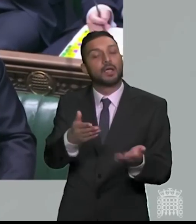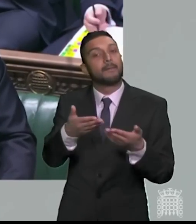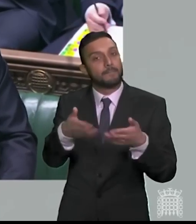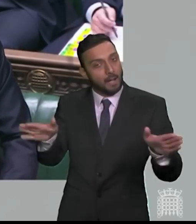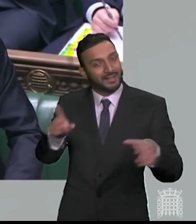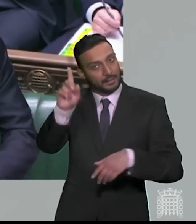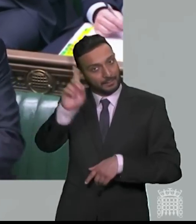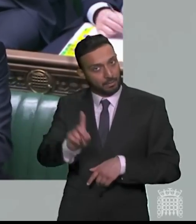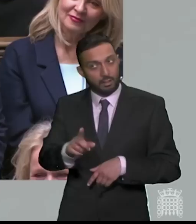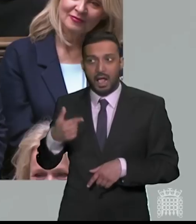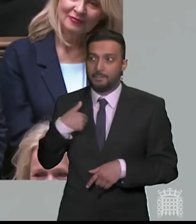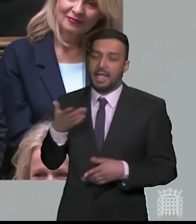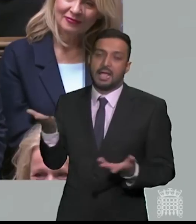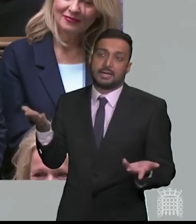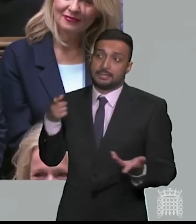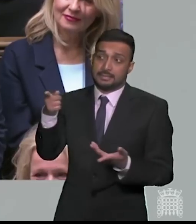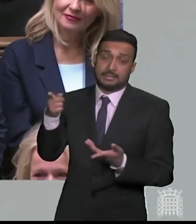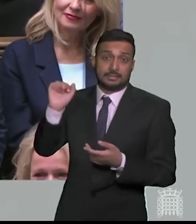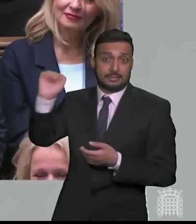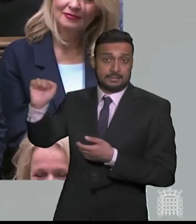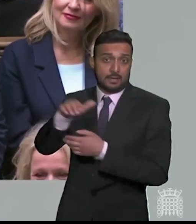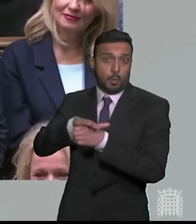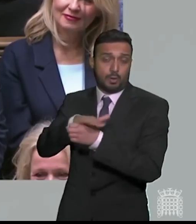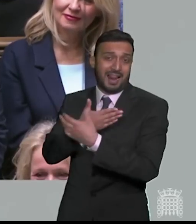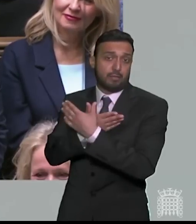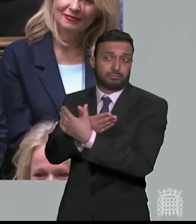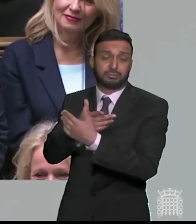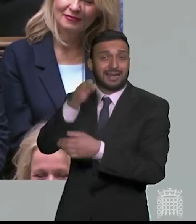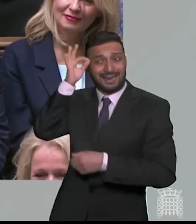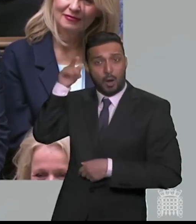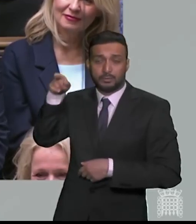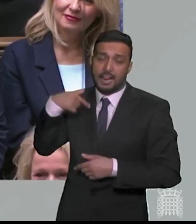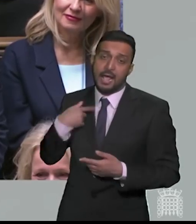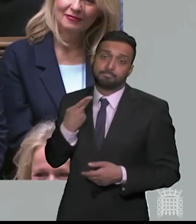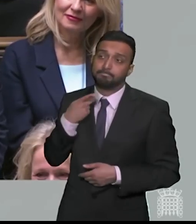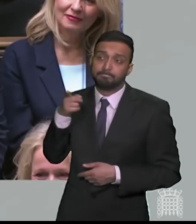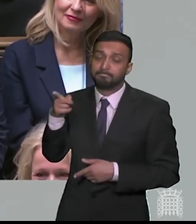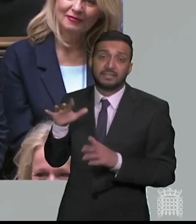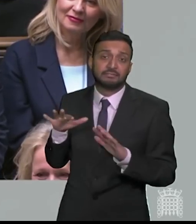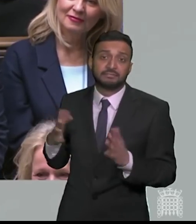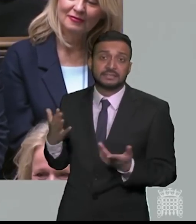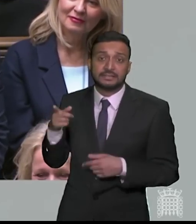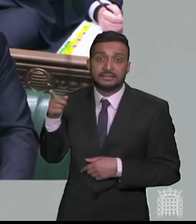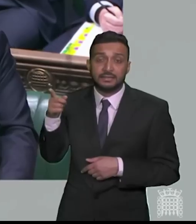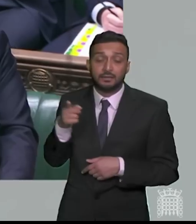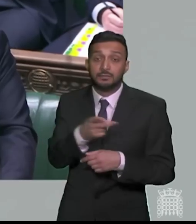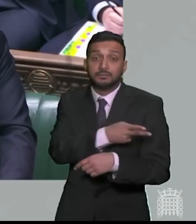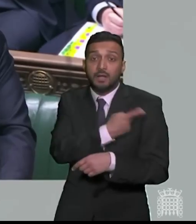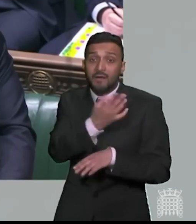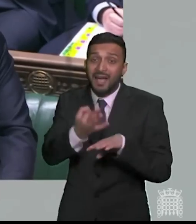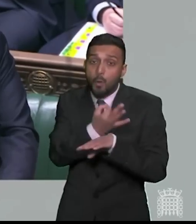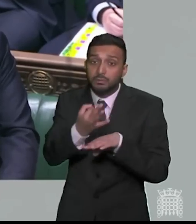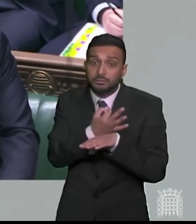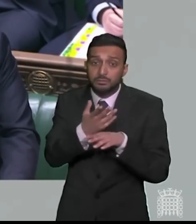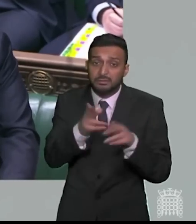honourable friend that his local Liberal Democrat council is not doing this, reducing, as I heard, staff contact hours and costing residents more.